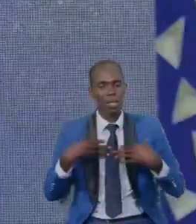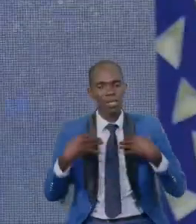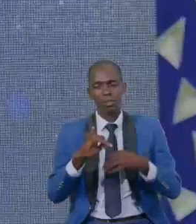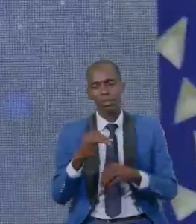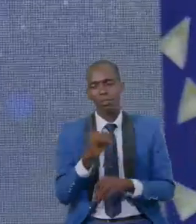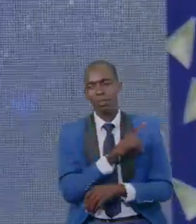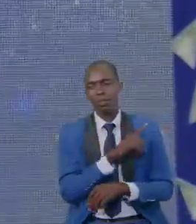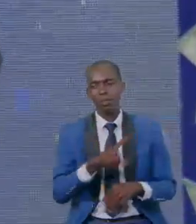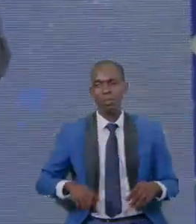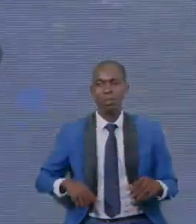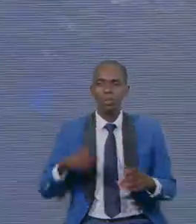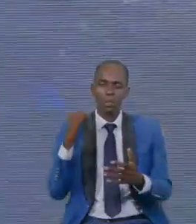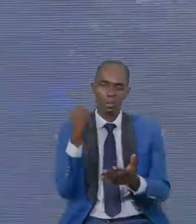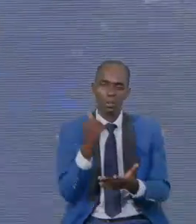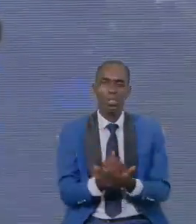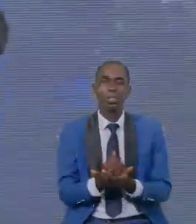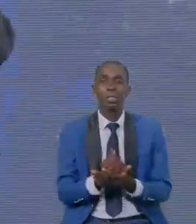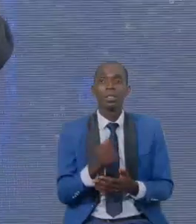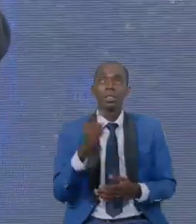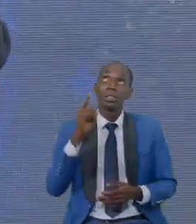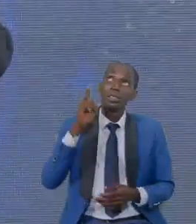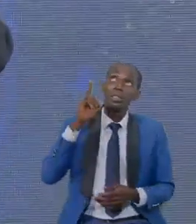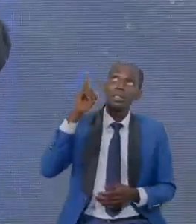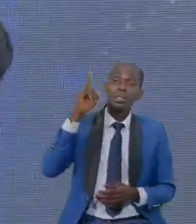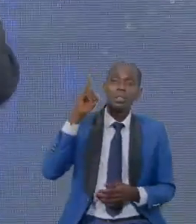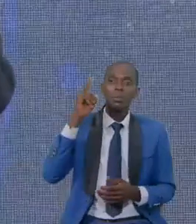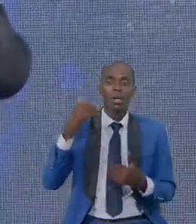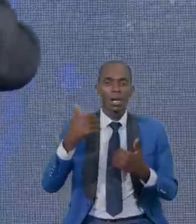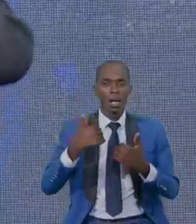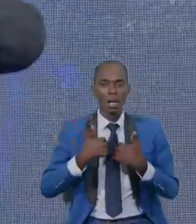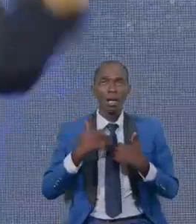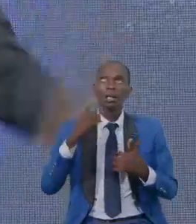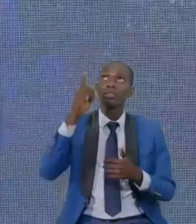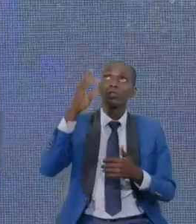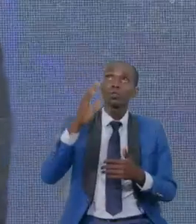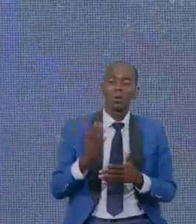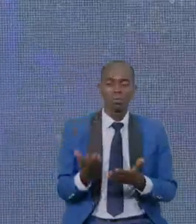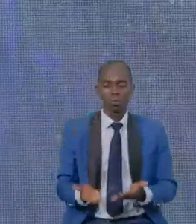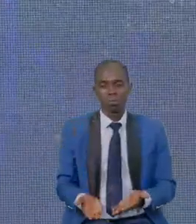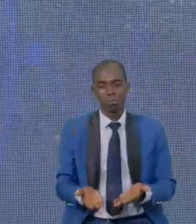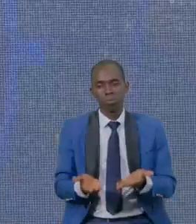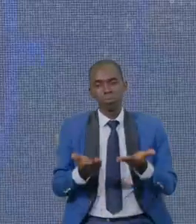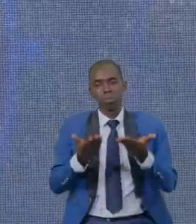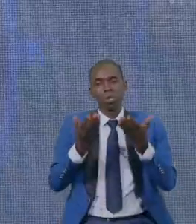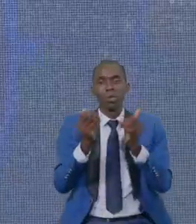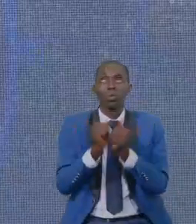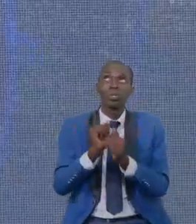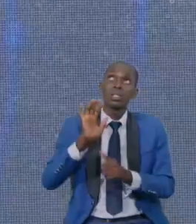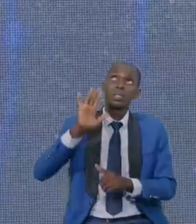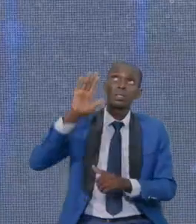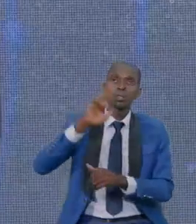Lord. Him as God exalted with his right hand